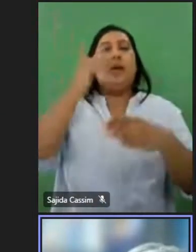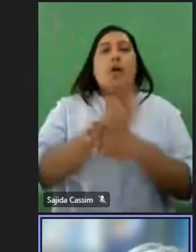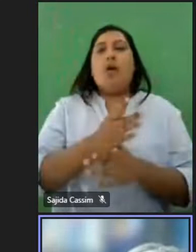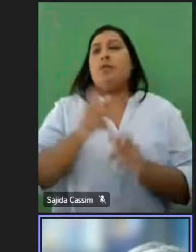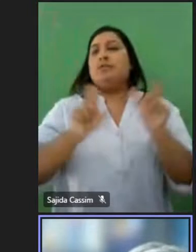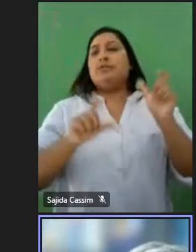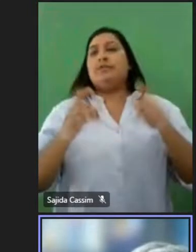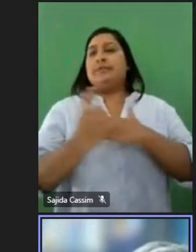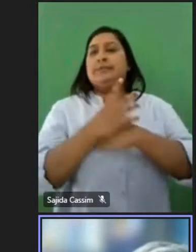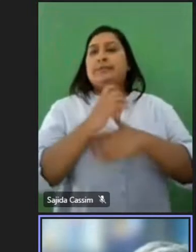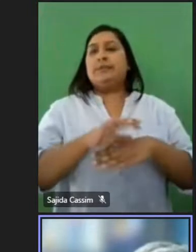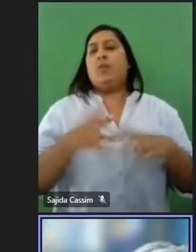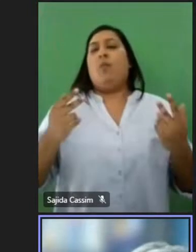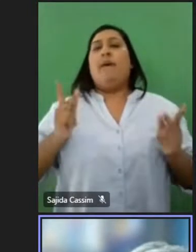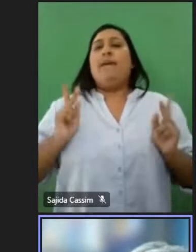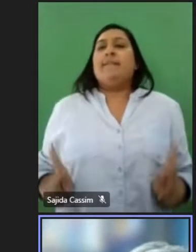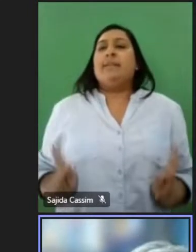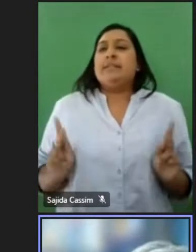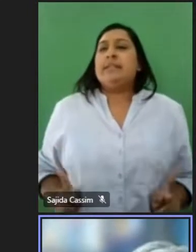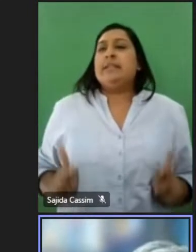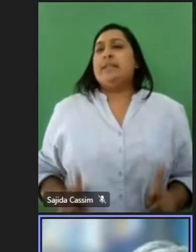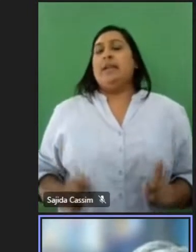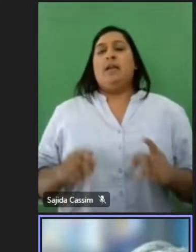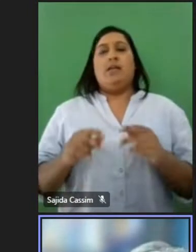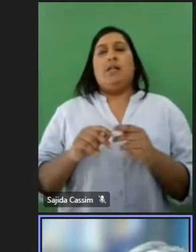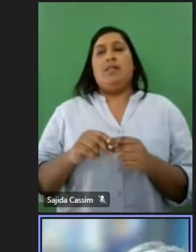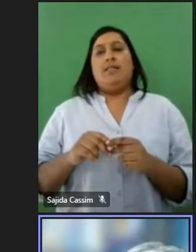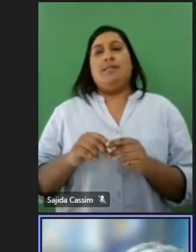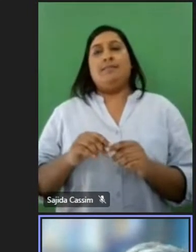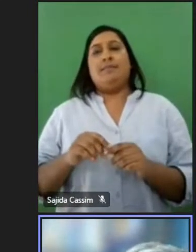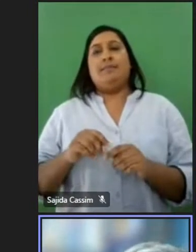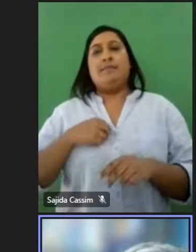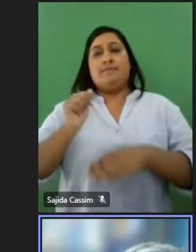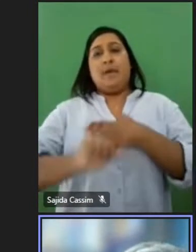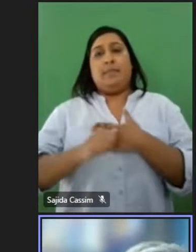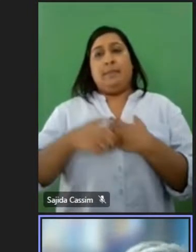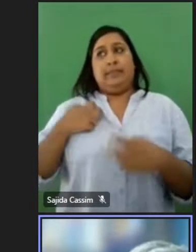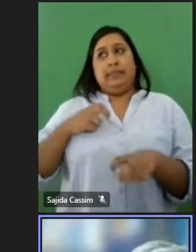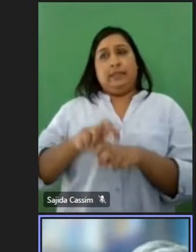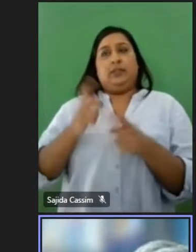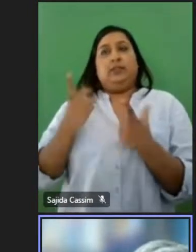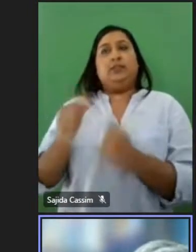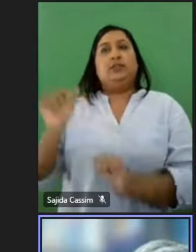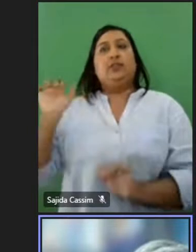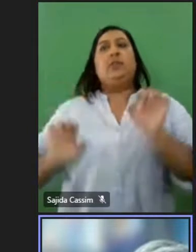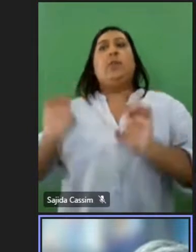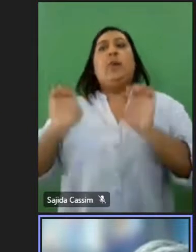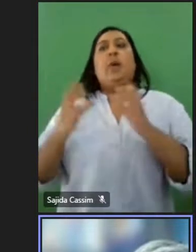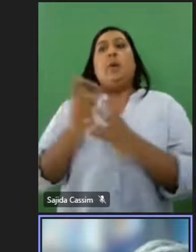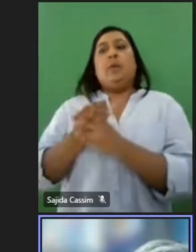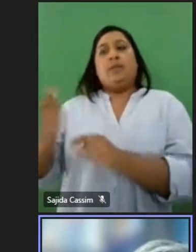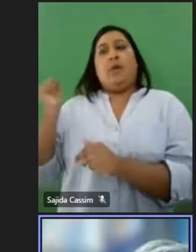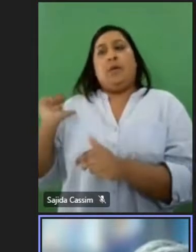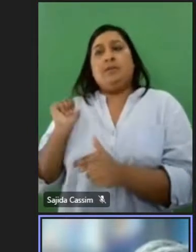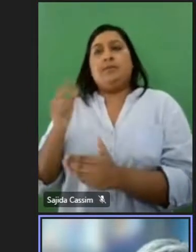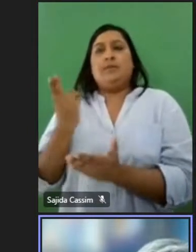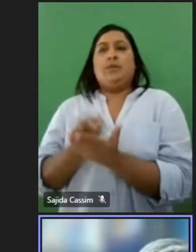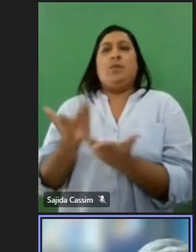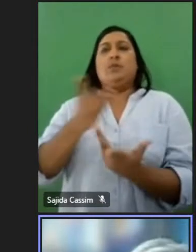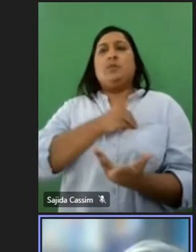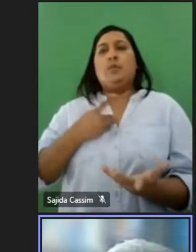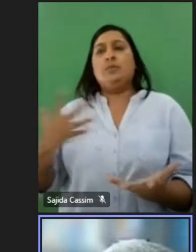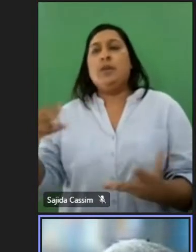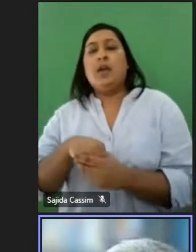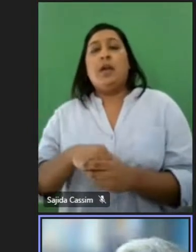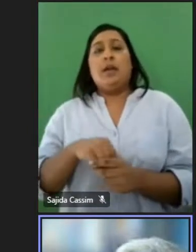on. And those were all delayed for at least the first 2 to 3 months. And people had problems when that was,